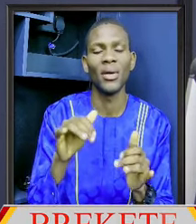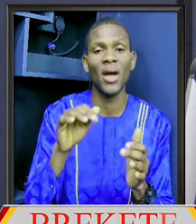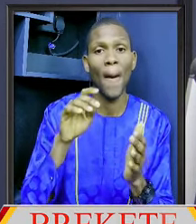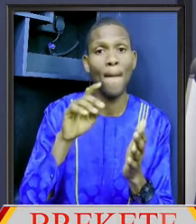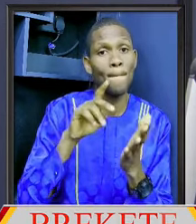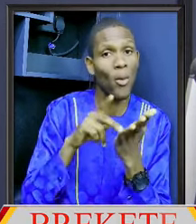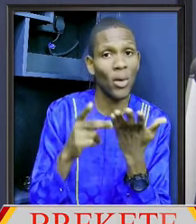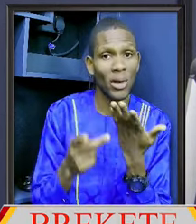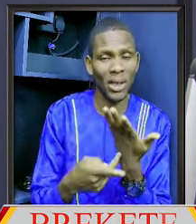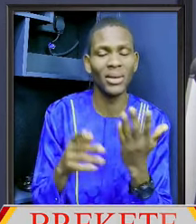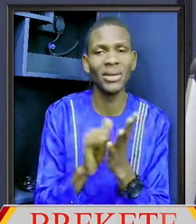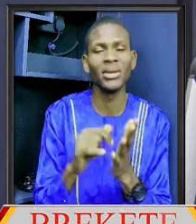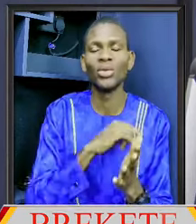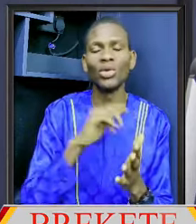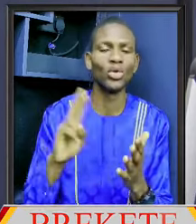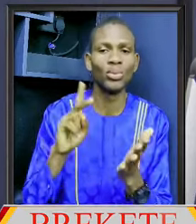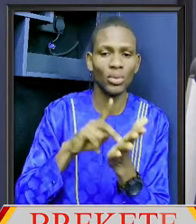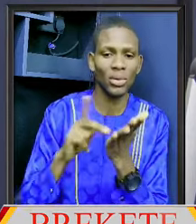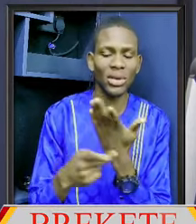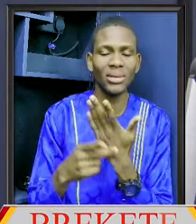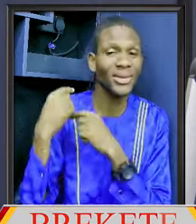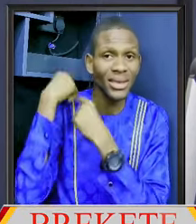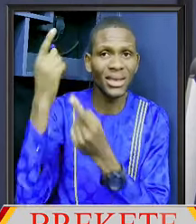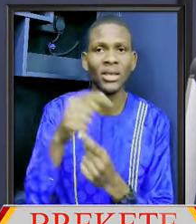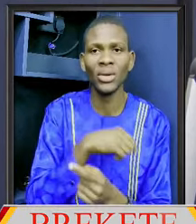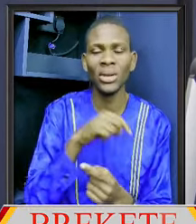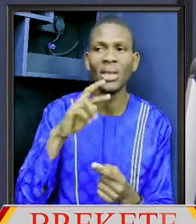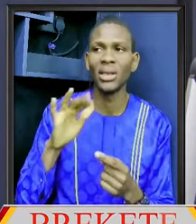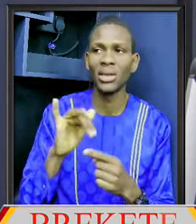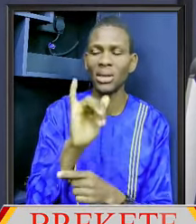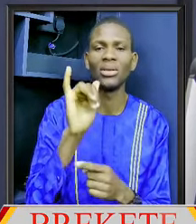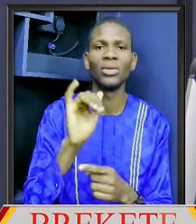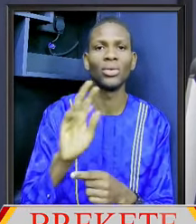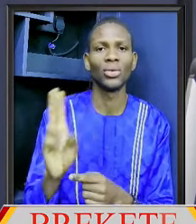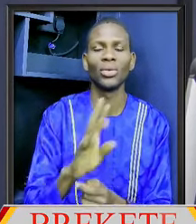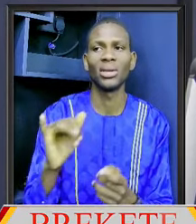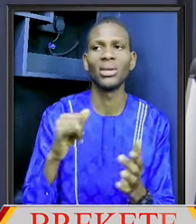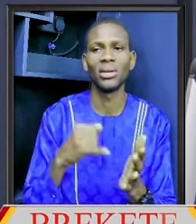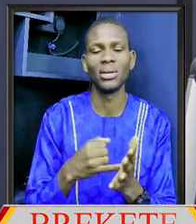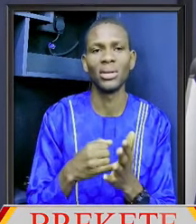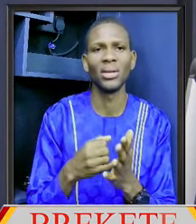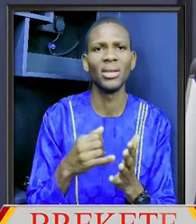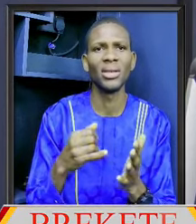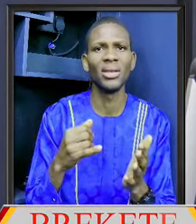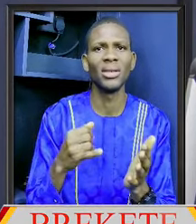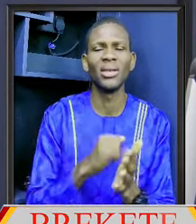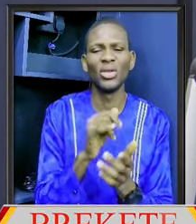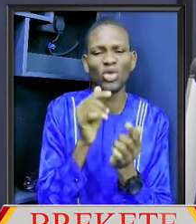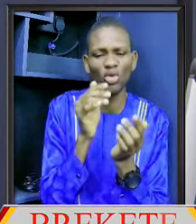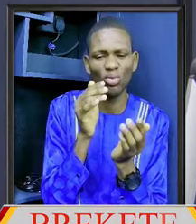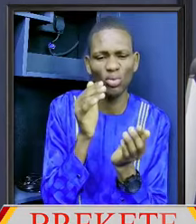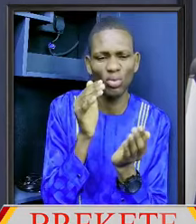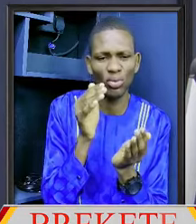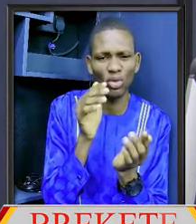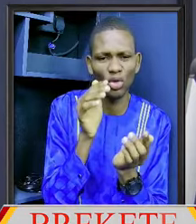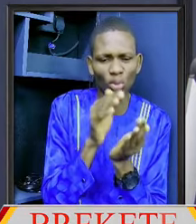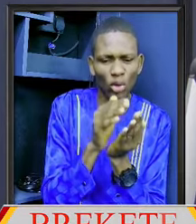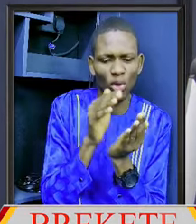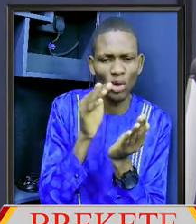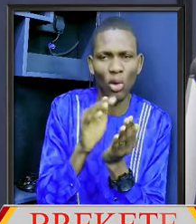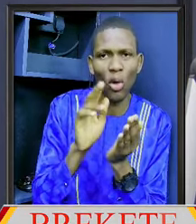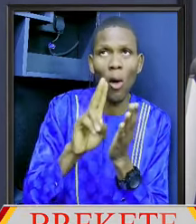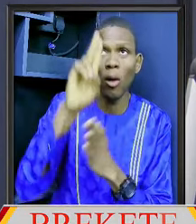program, where they use programmers, now still they work. Now, small update than they do. They no change